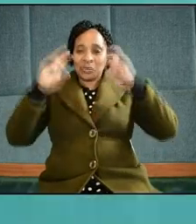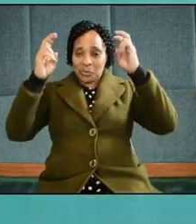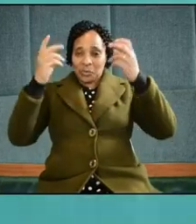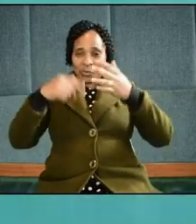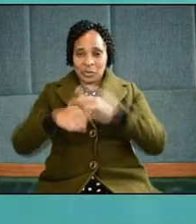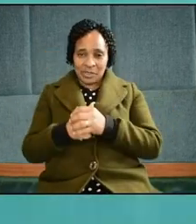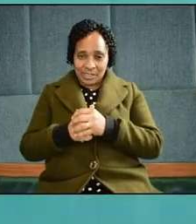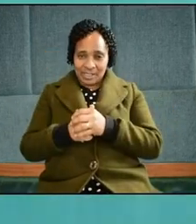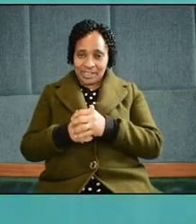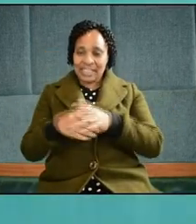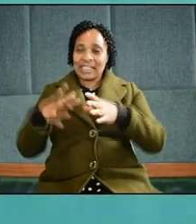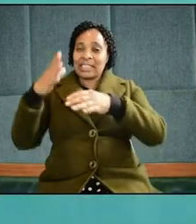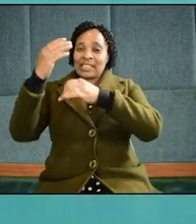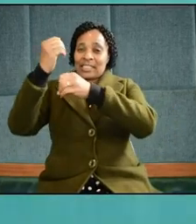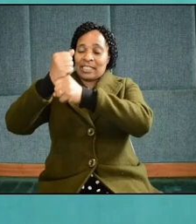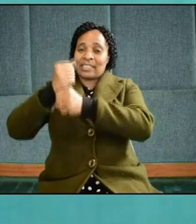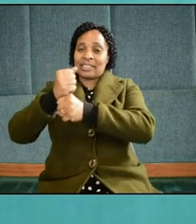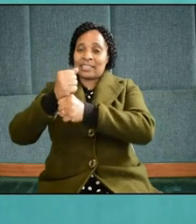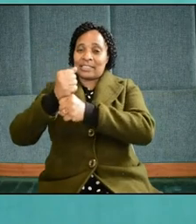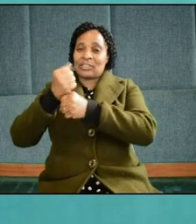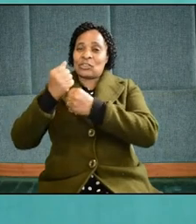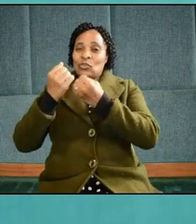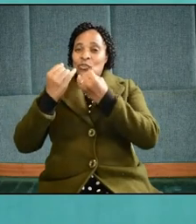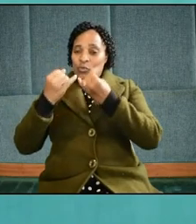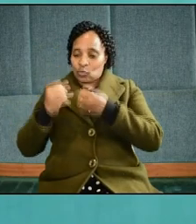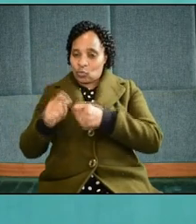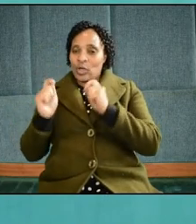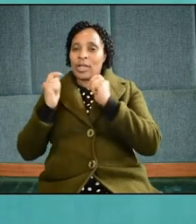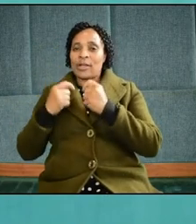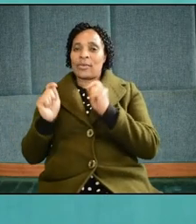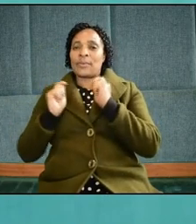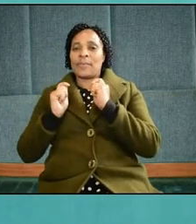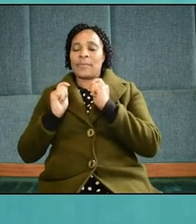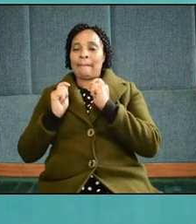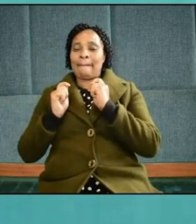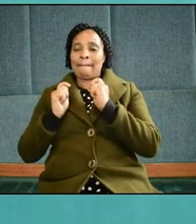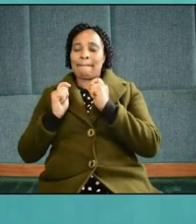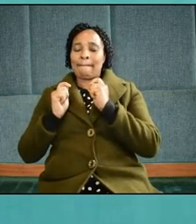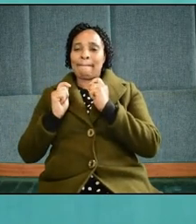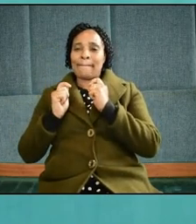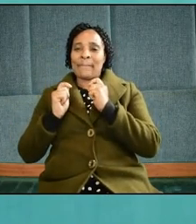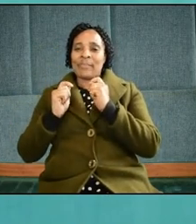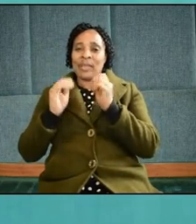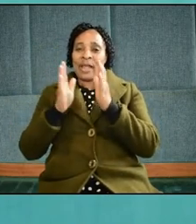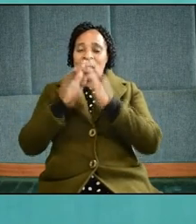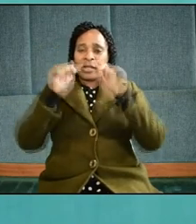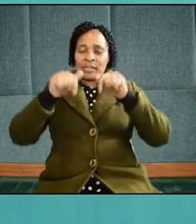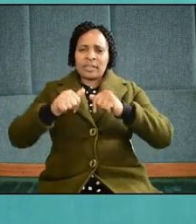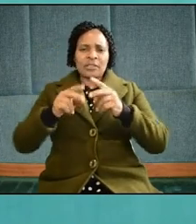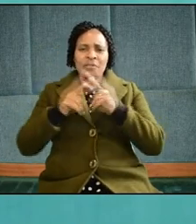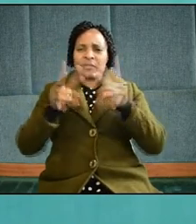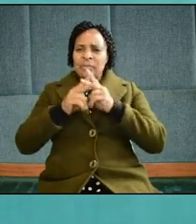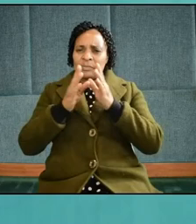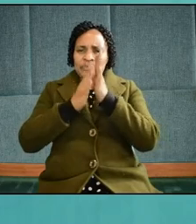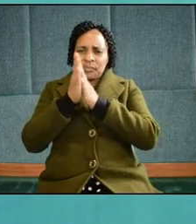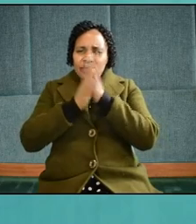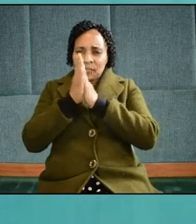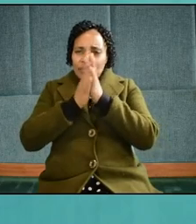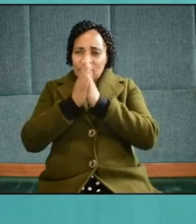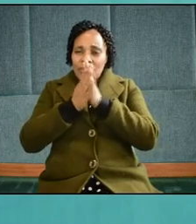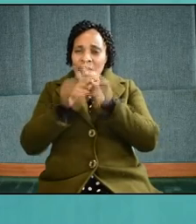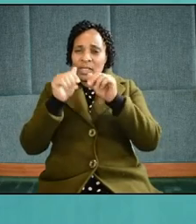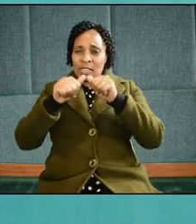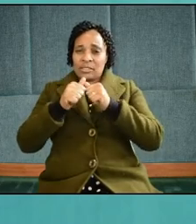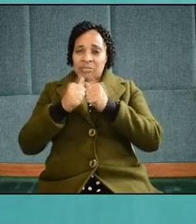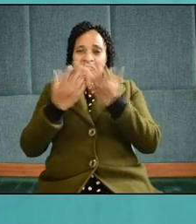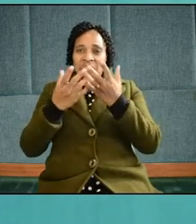entitled The Trust Test. The Trust Test. And there's a very interesting photo, if